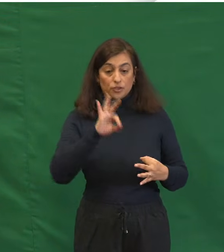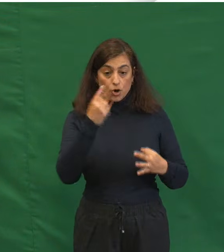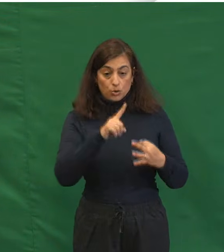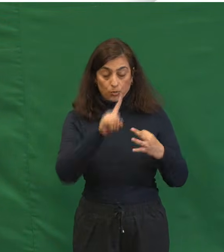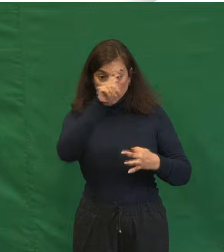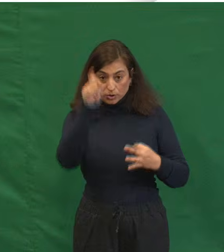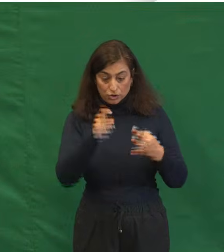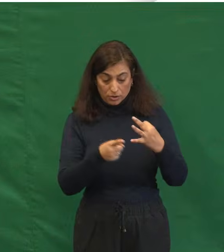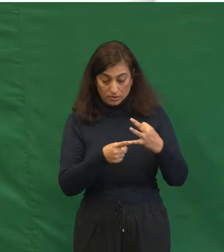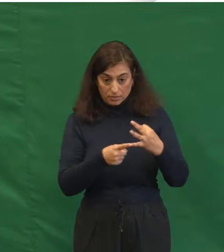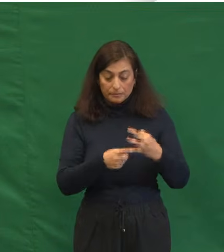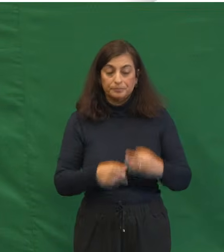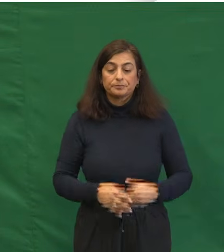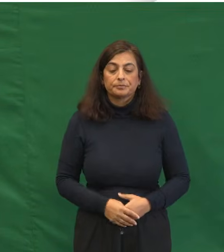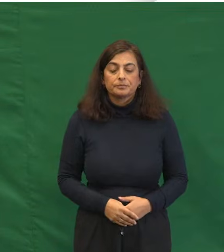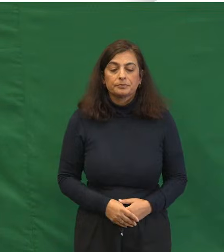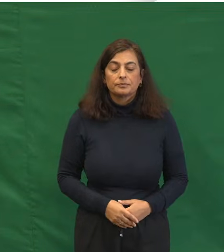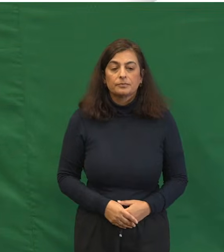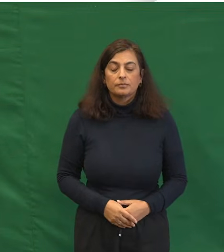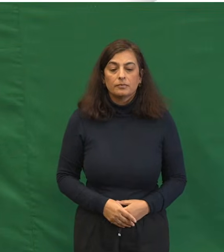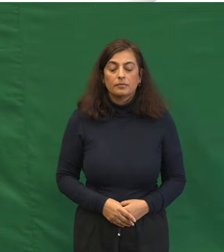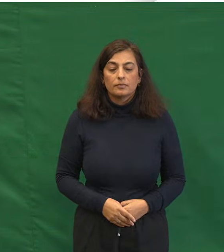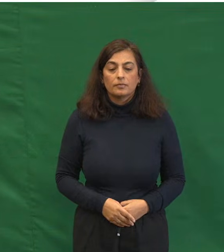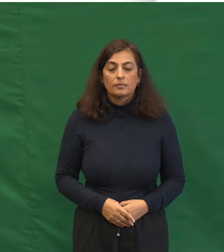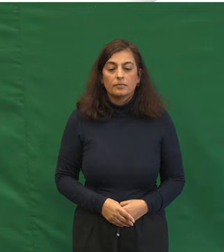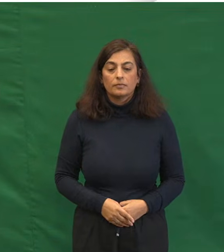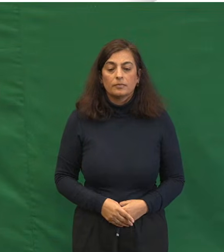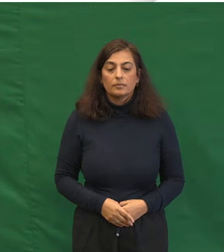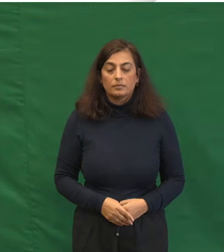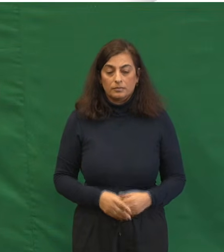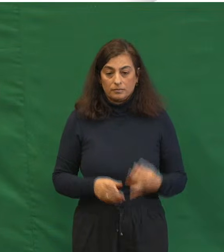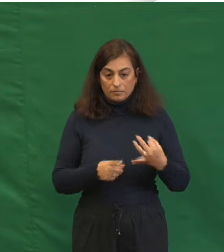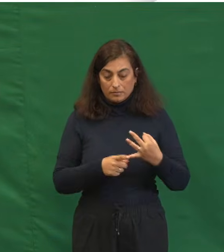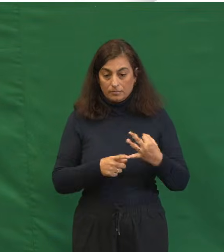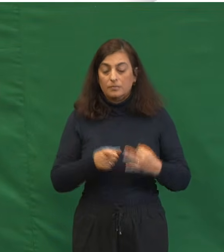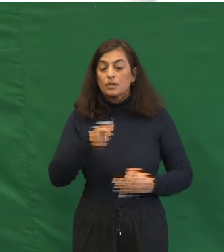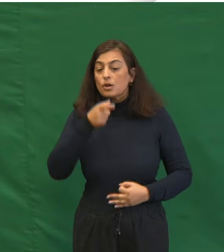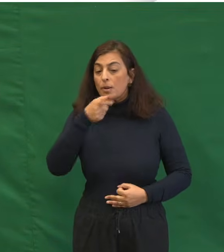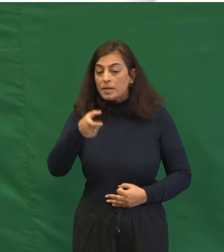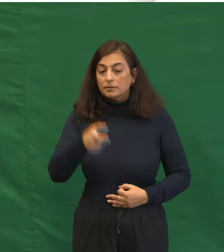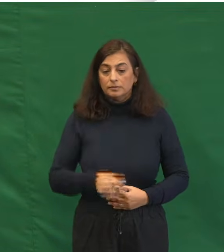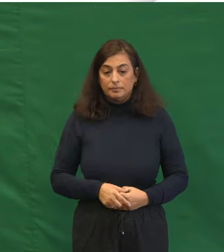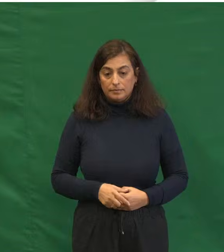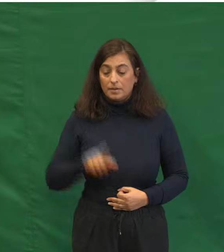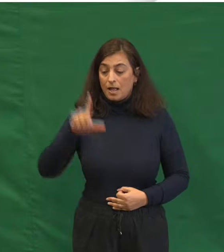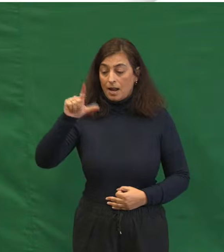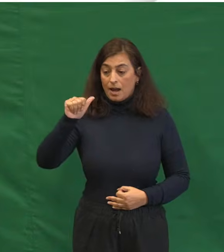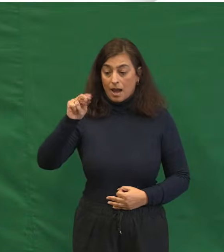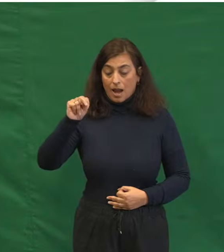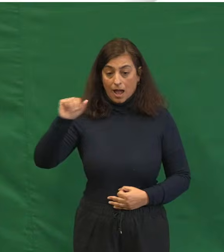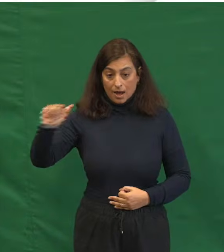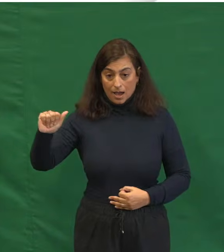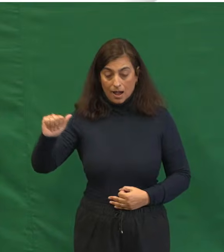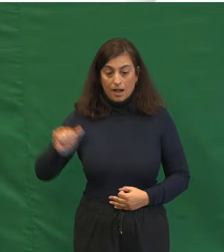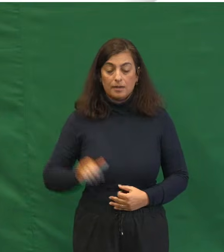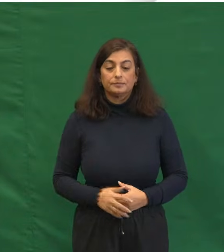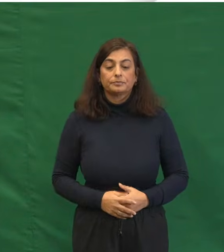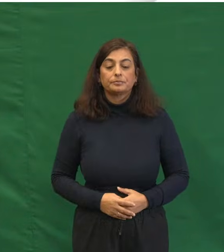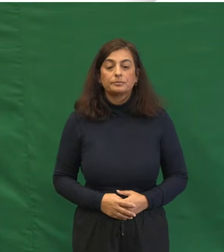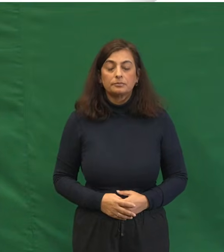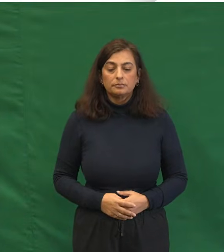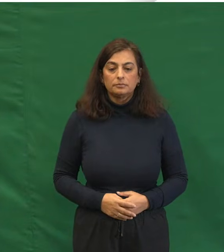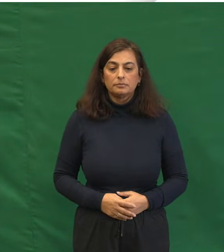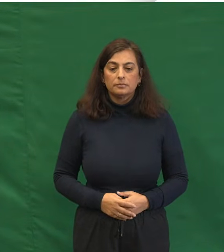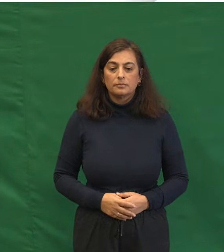You can take a third question. We have a third comment, which is Liana Janse van Rensburg. So